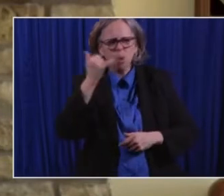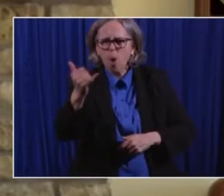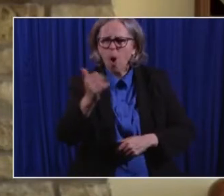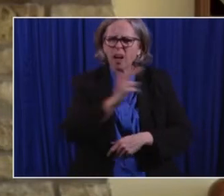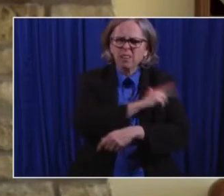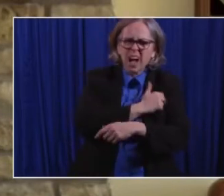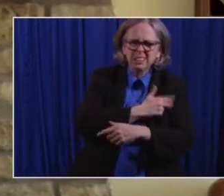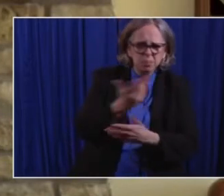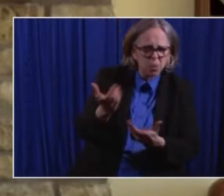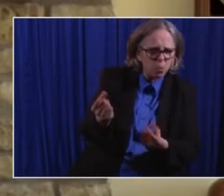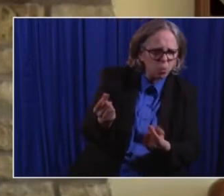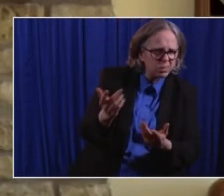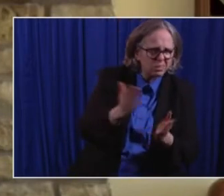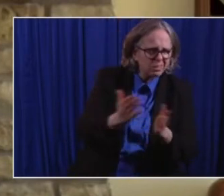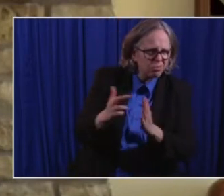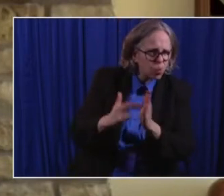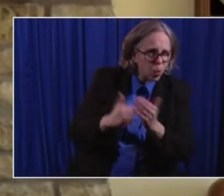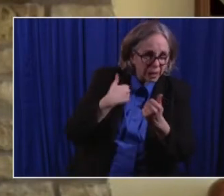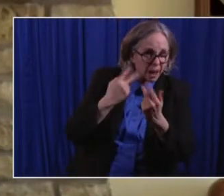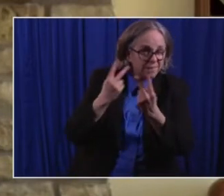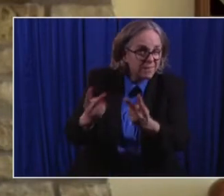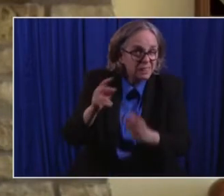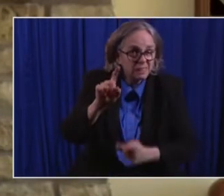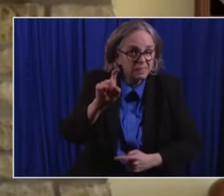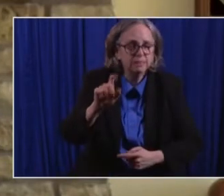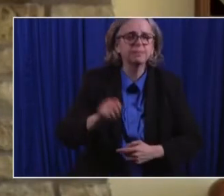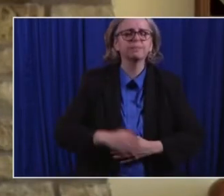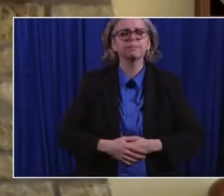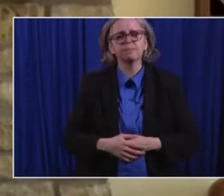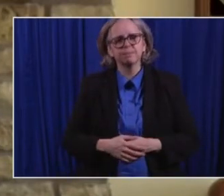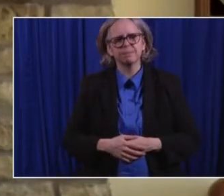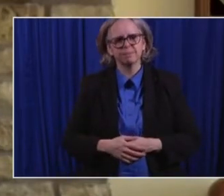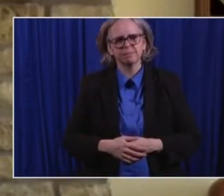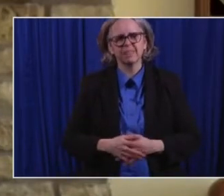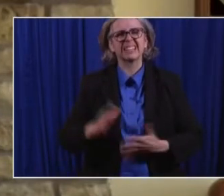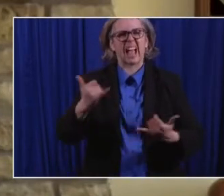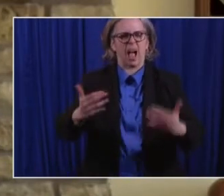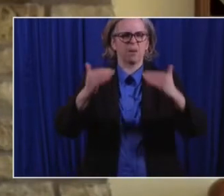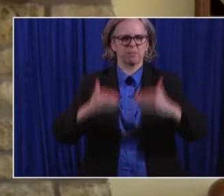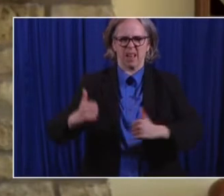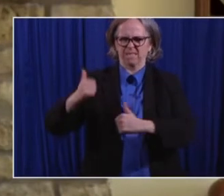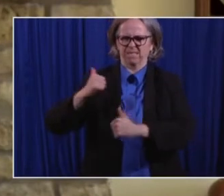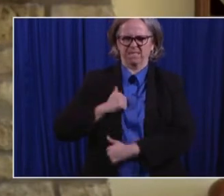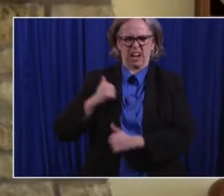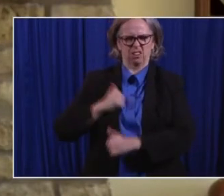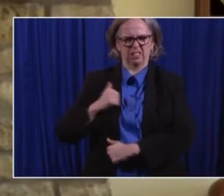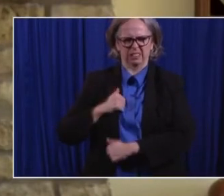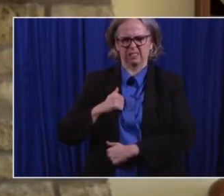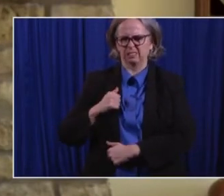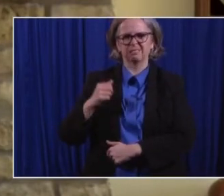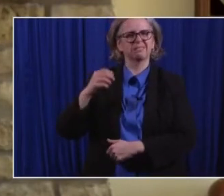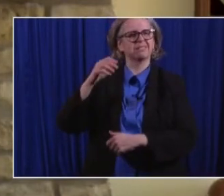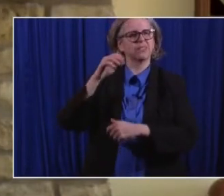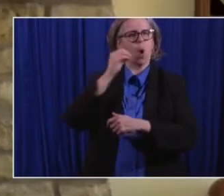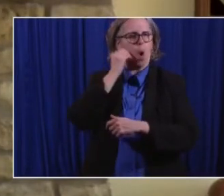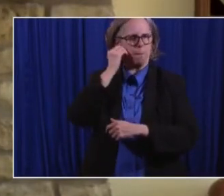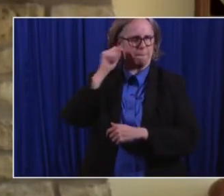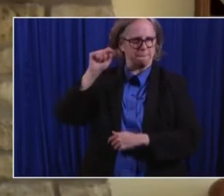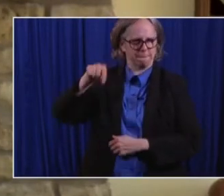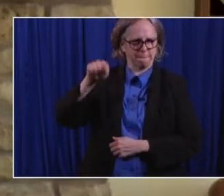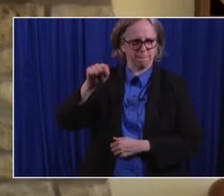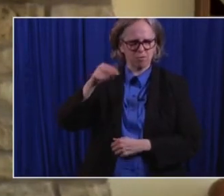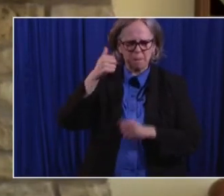homes admissions. Last week I got a question about our veterans homes. We are opening up admission. These